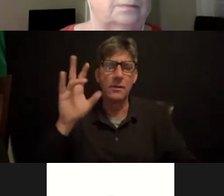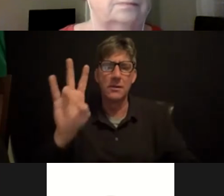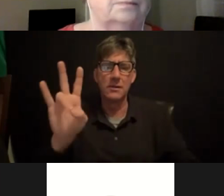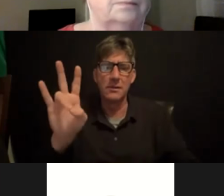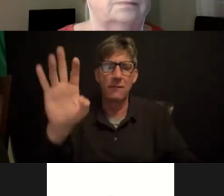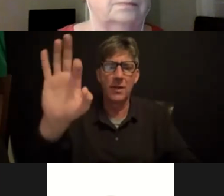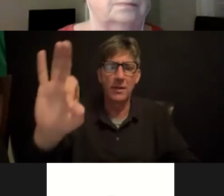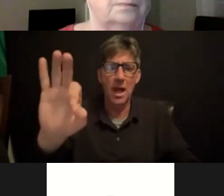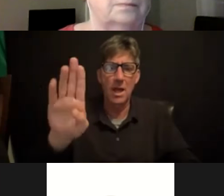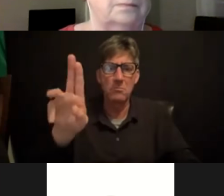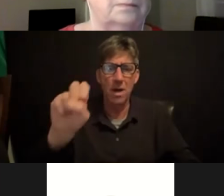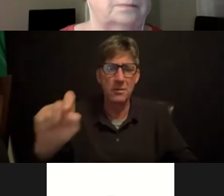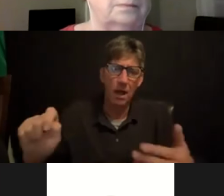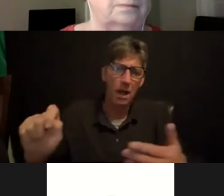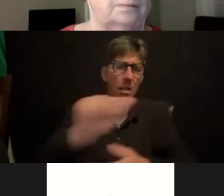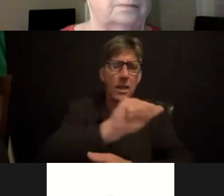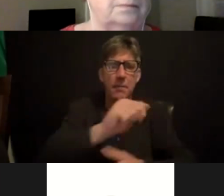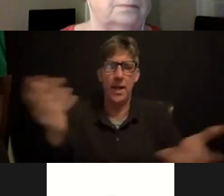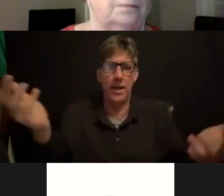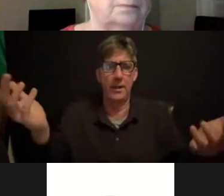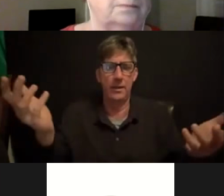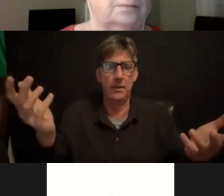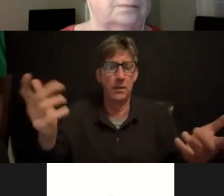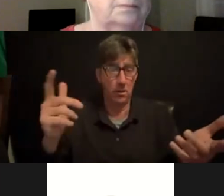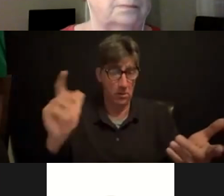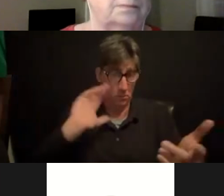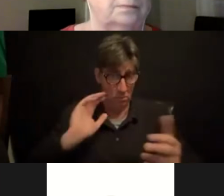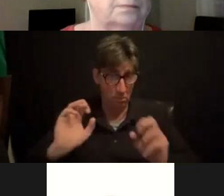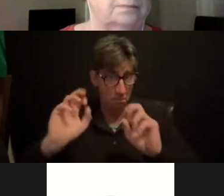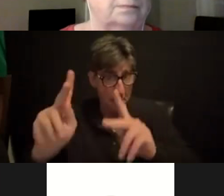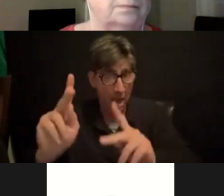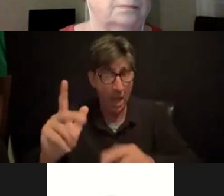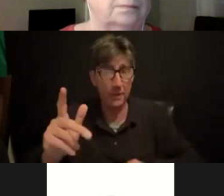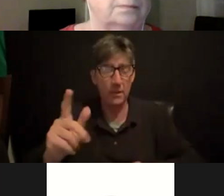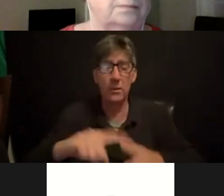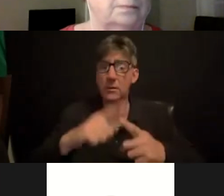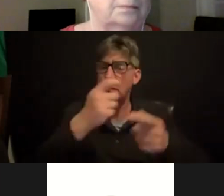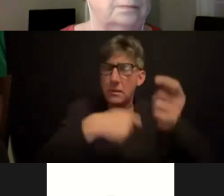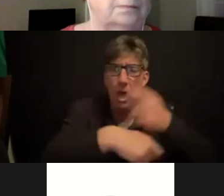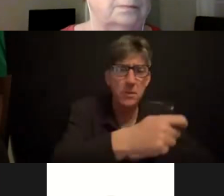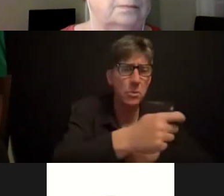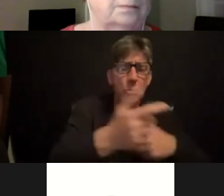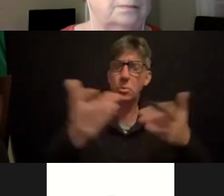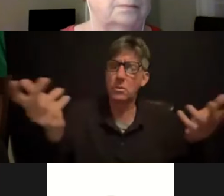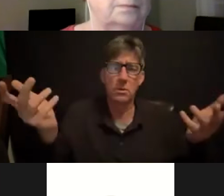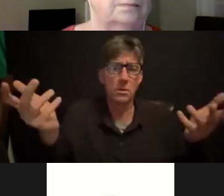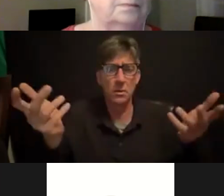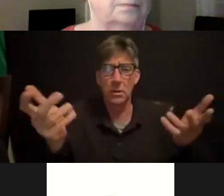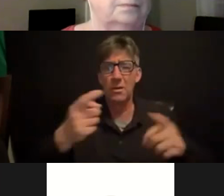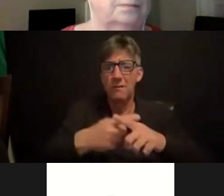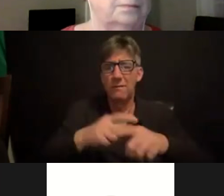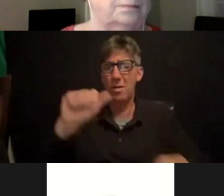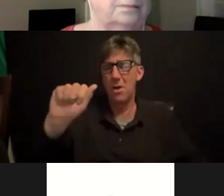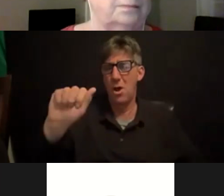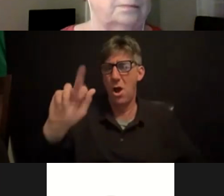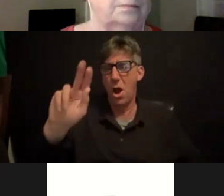why was the 79 bus eliminated, and what will it be reinstated or substituted line to Alewife from Arlington Heights be